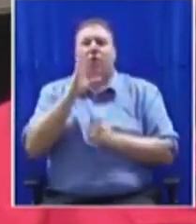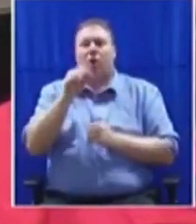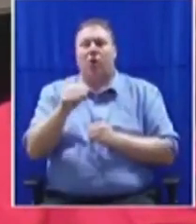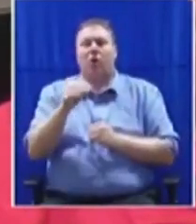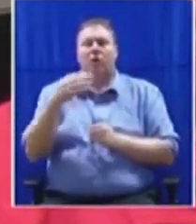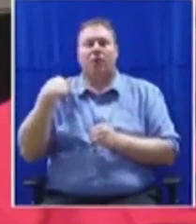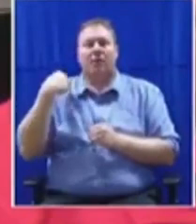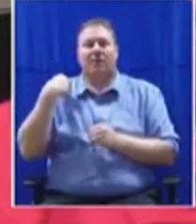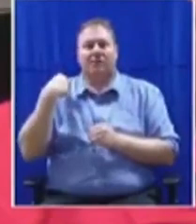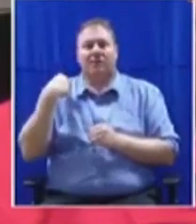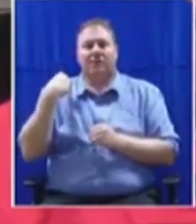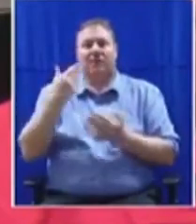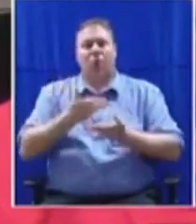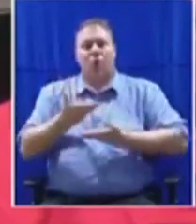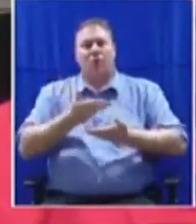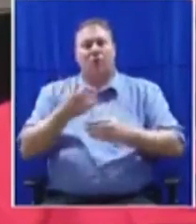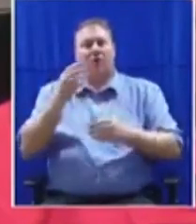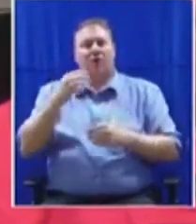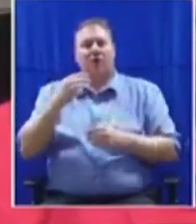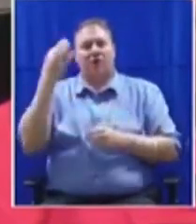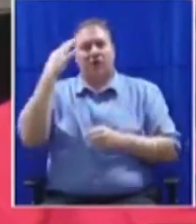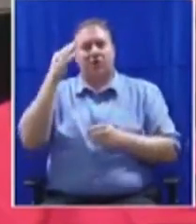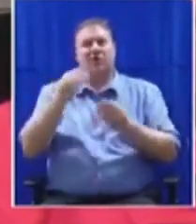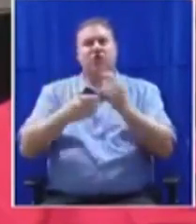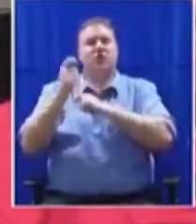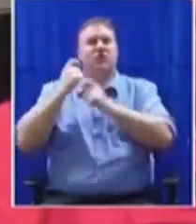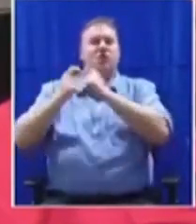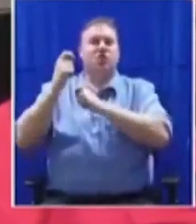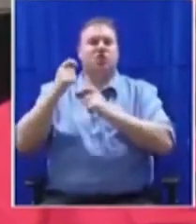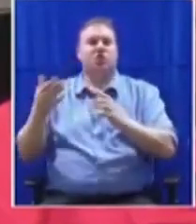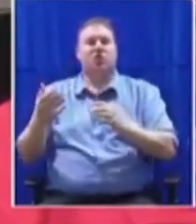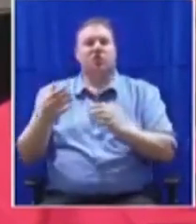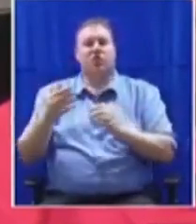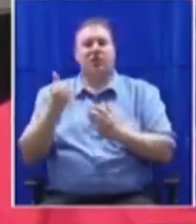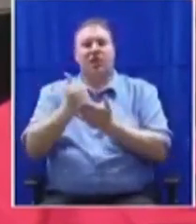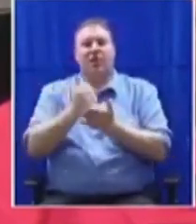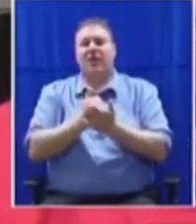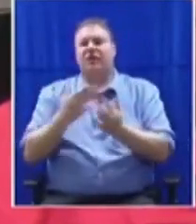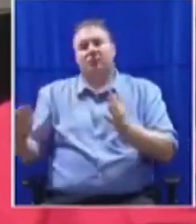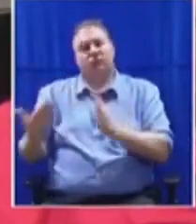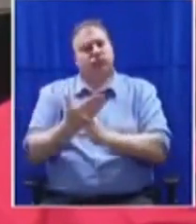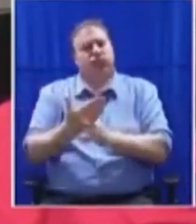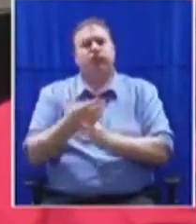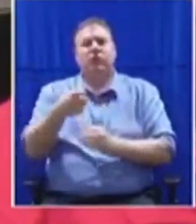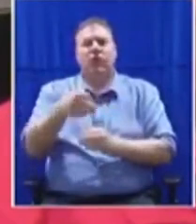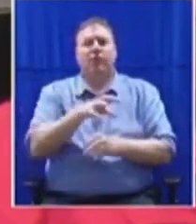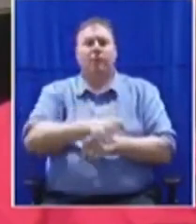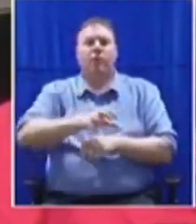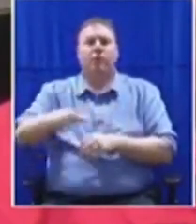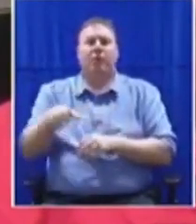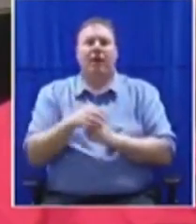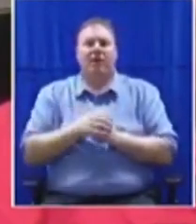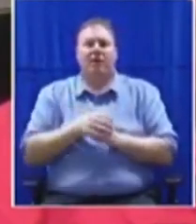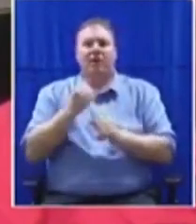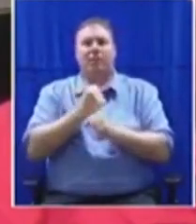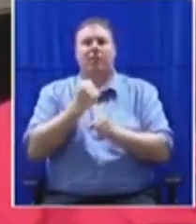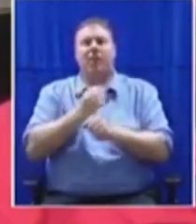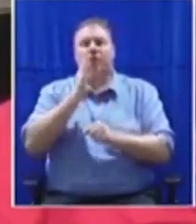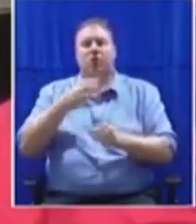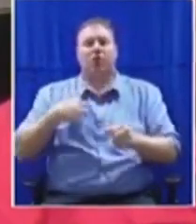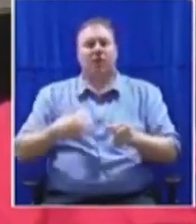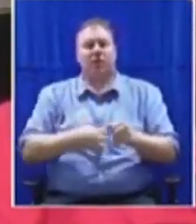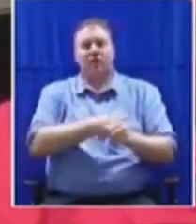of Cooperative Governance and Traditional Affairs to intervene in that municipality to ensure that the mayor is a fit